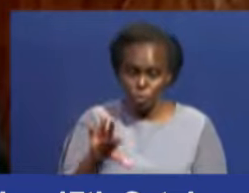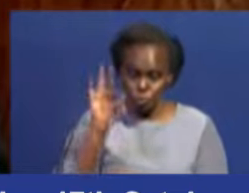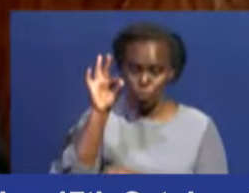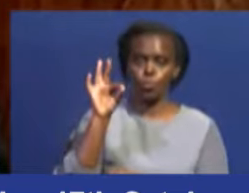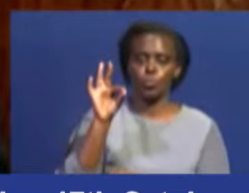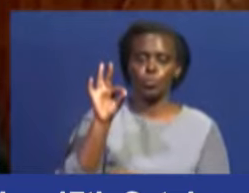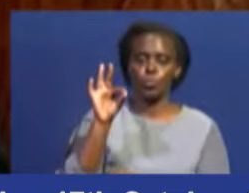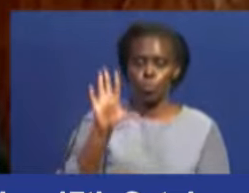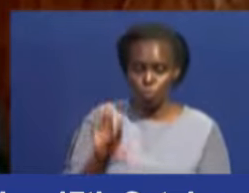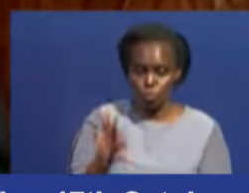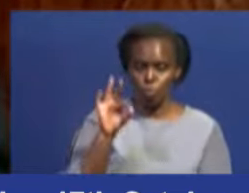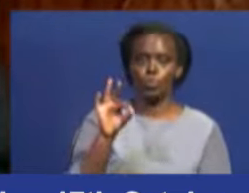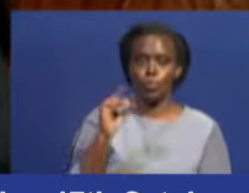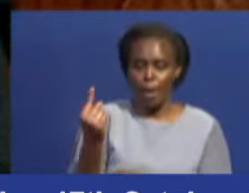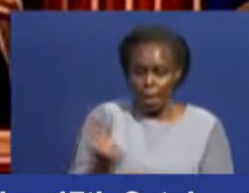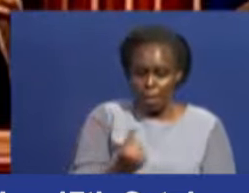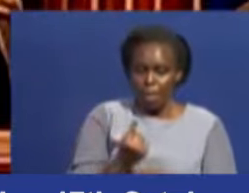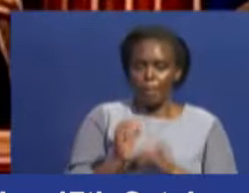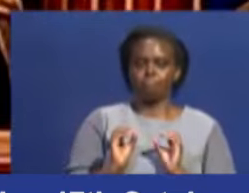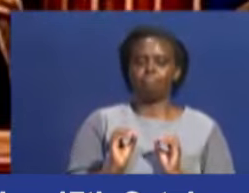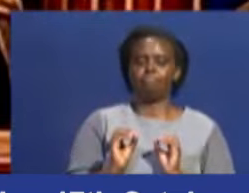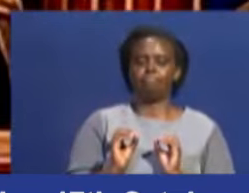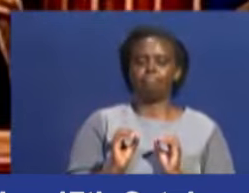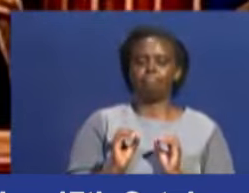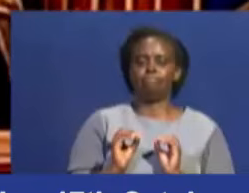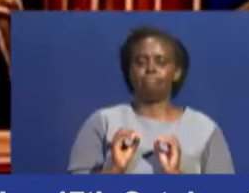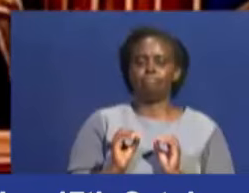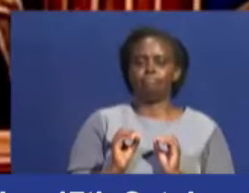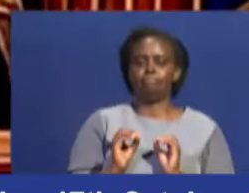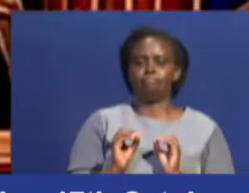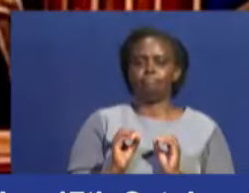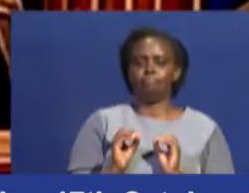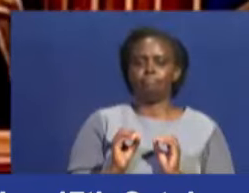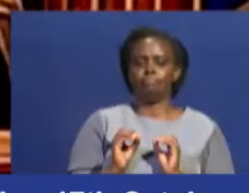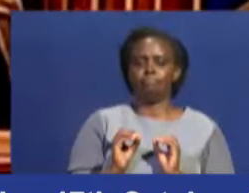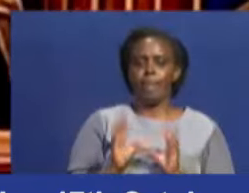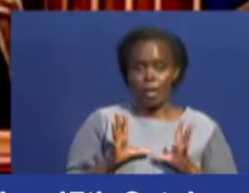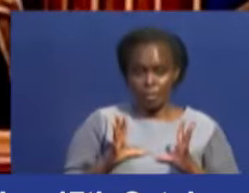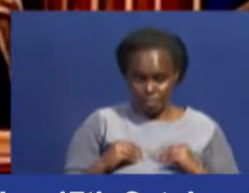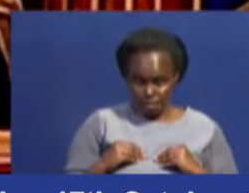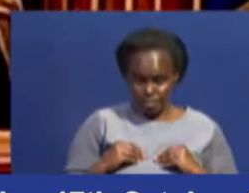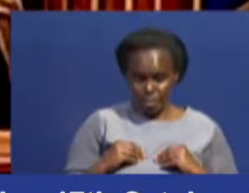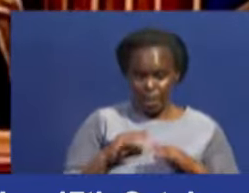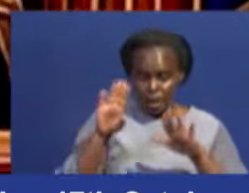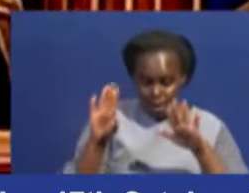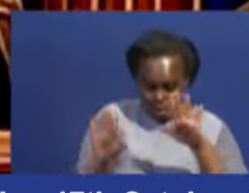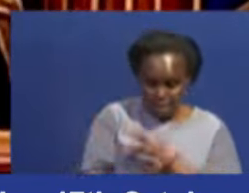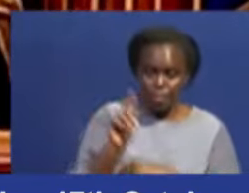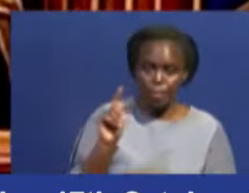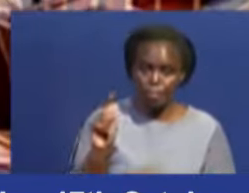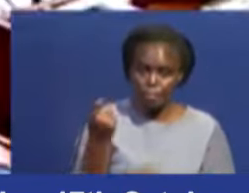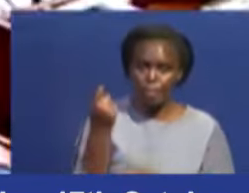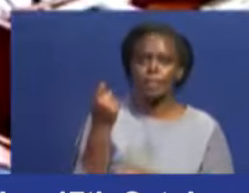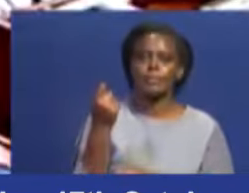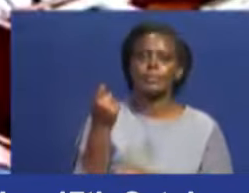chooses not to appear. And I would like to submit that the Deputy